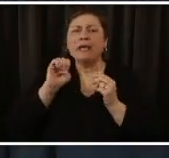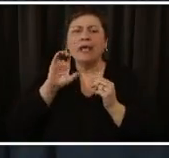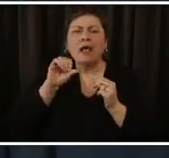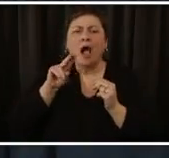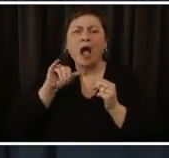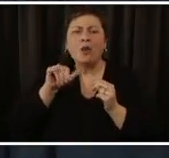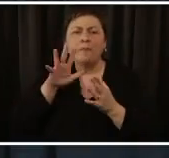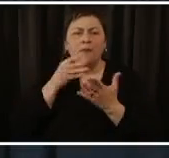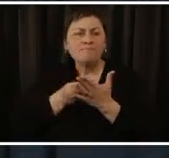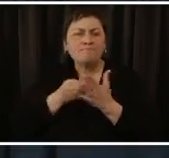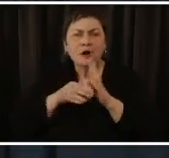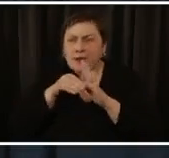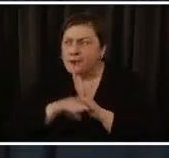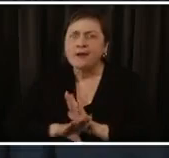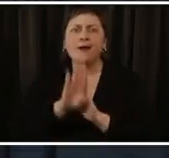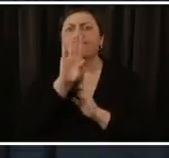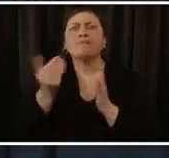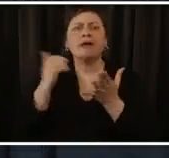Thank you.